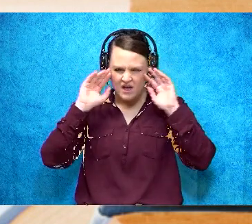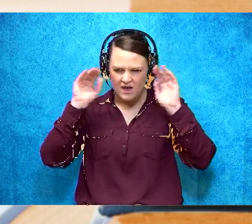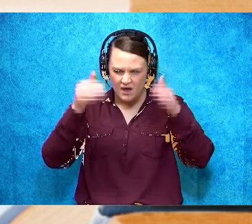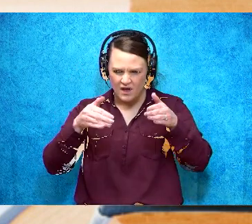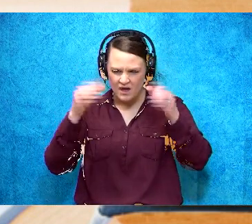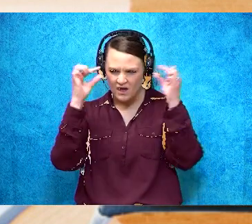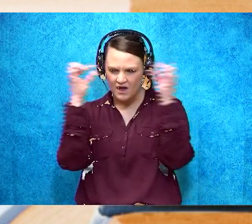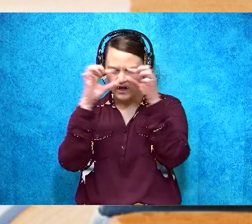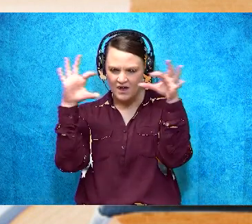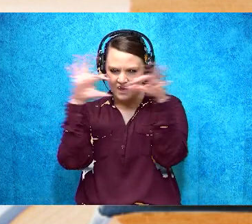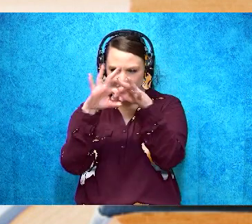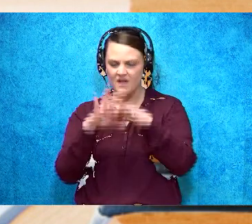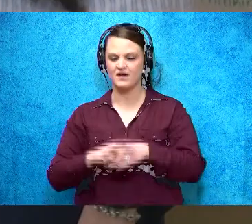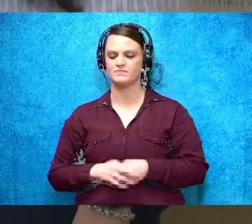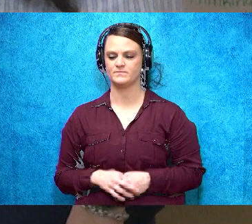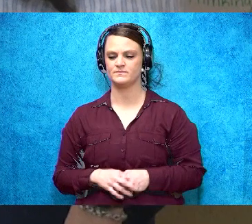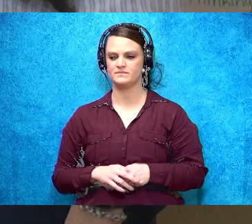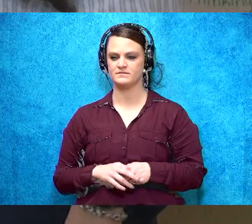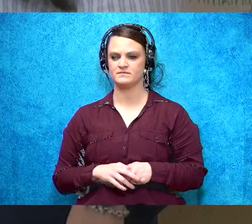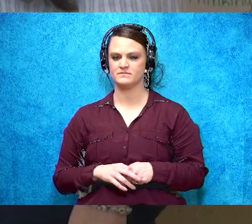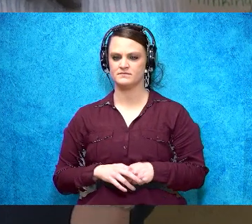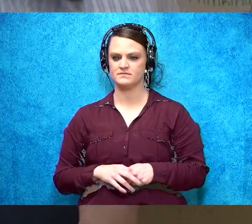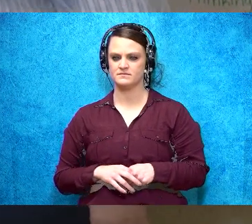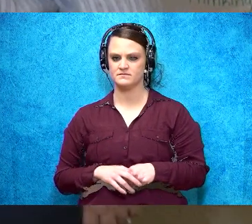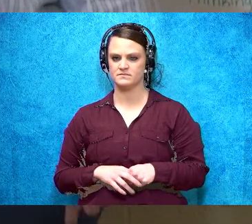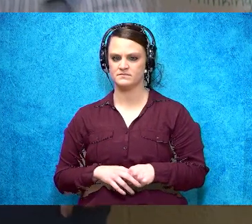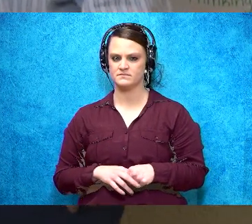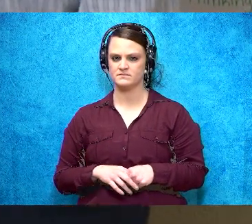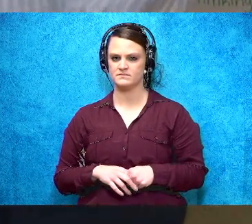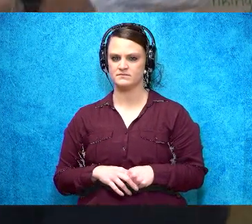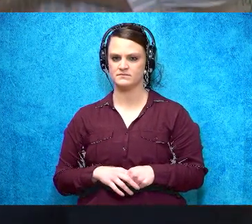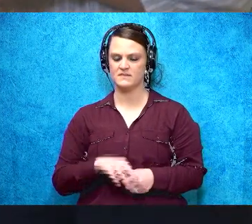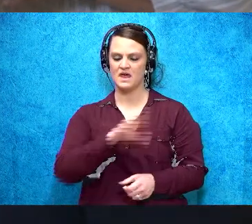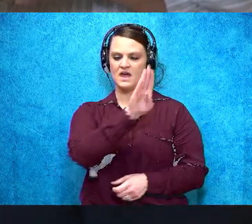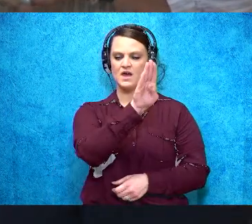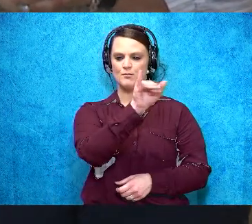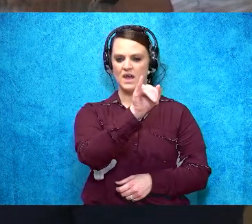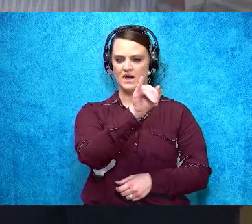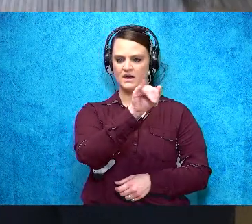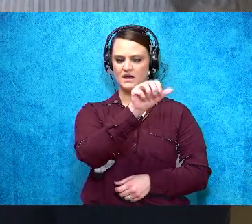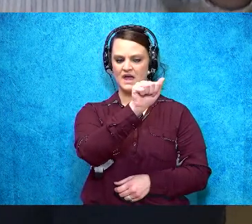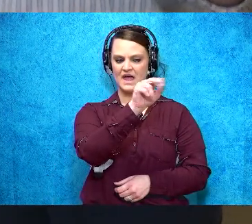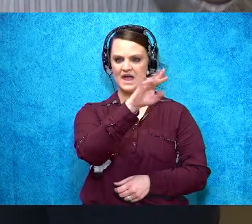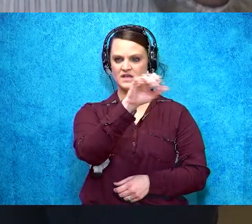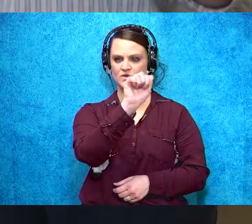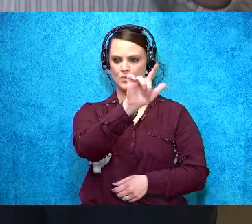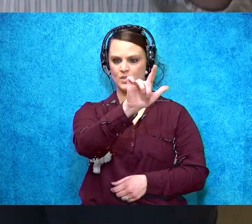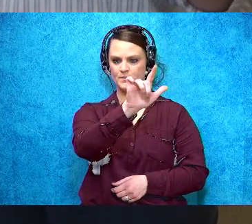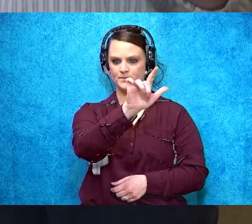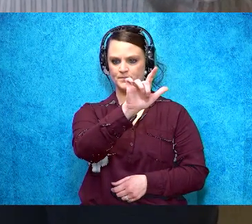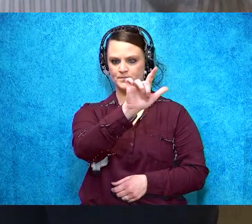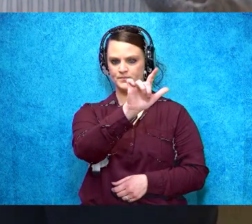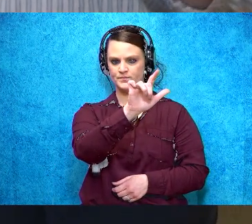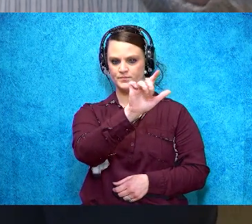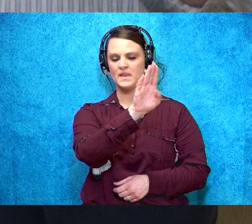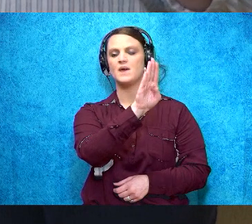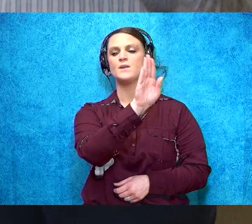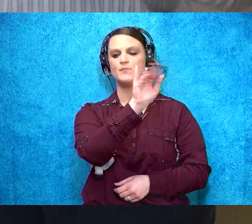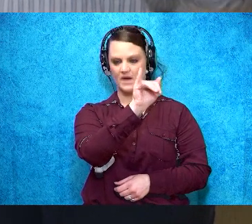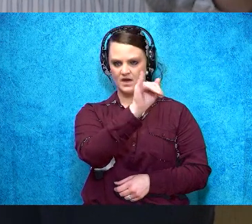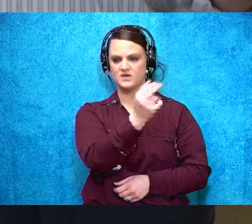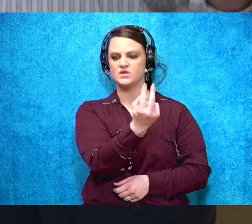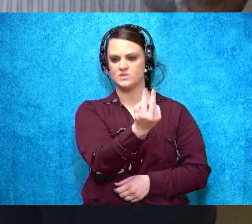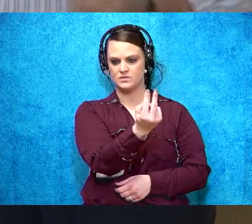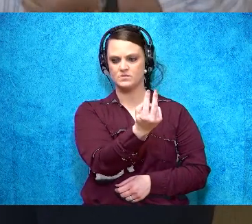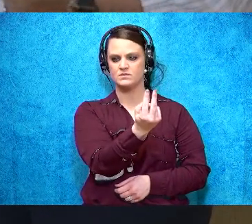together, okay? Let's look at these. Biannual. Remember, what does bi mean? Bi means